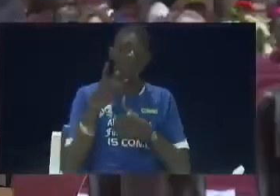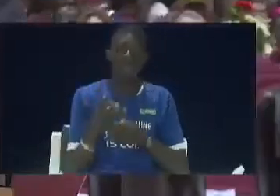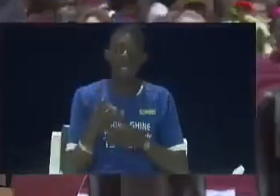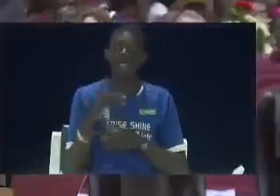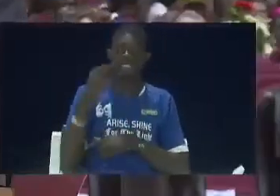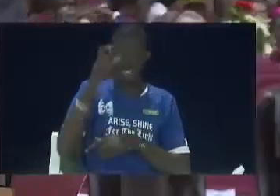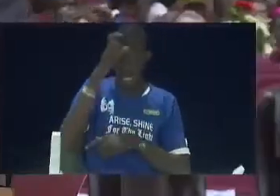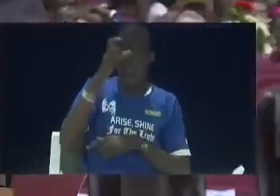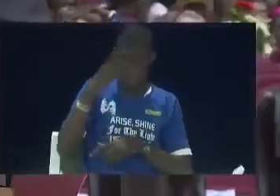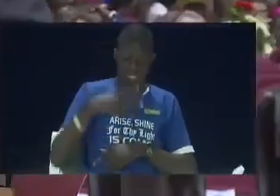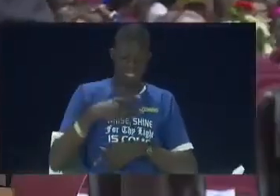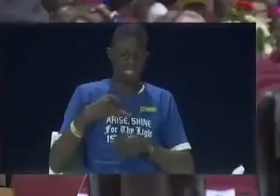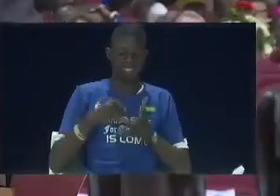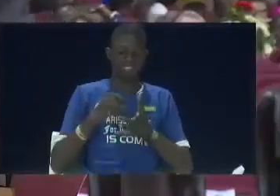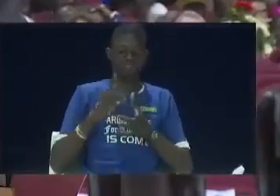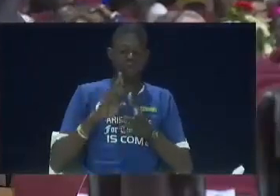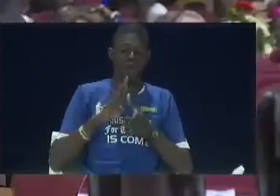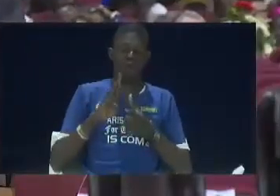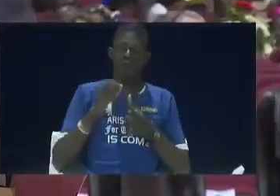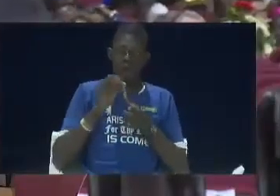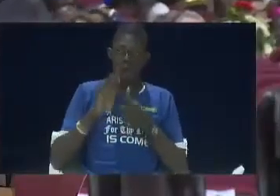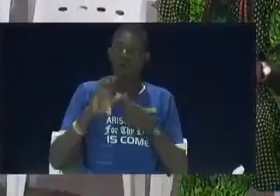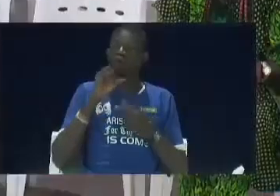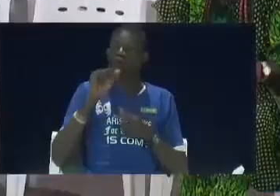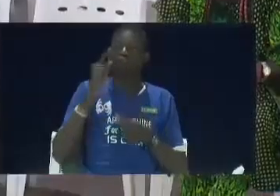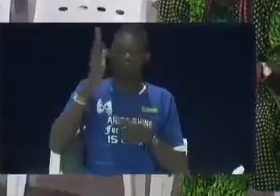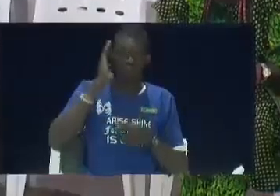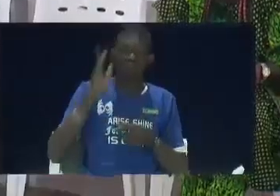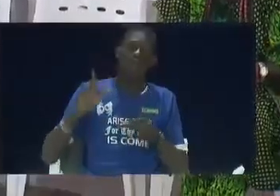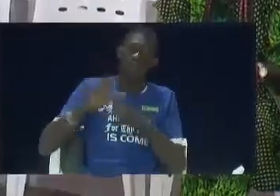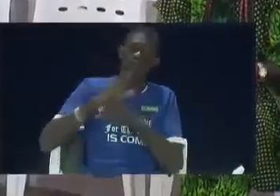Whether the devil likes it or not, you will fulfill your destiny.